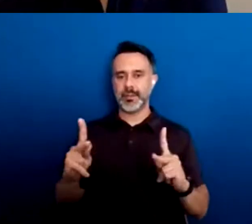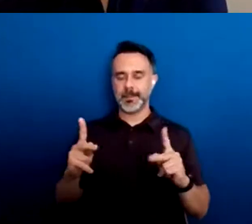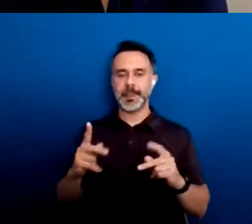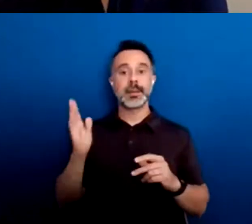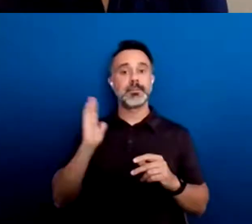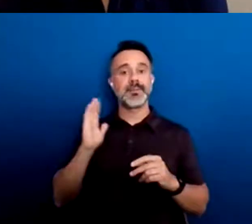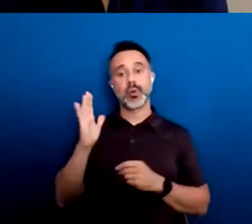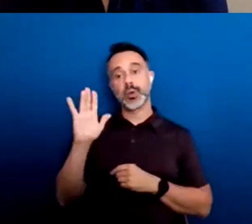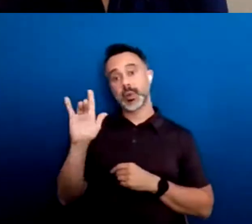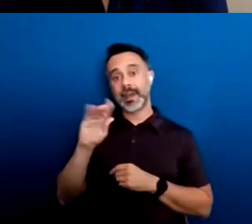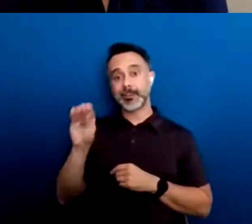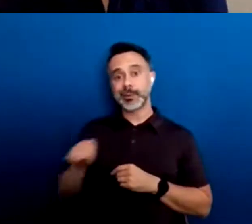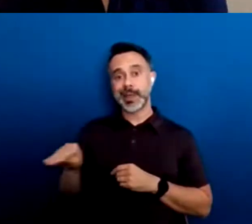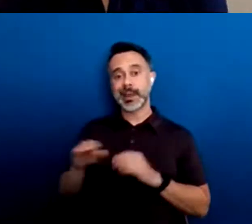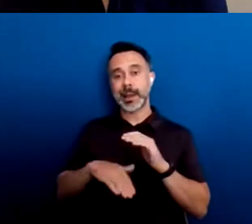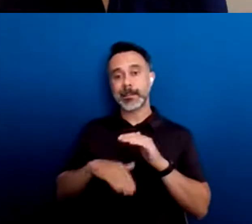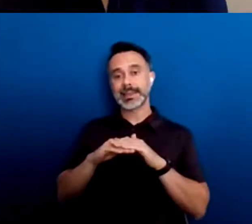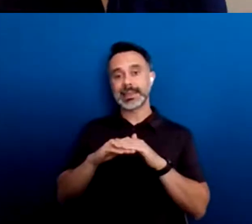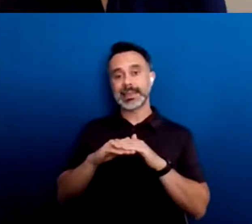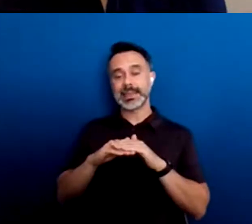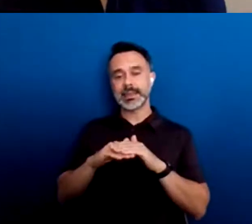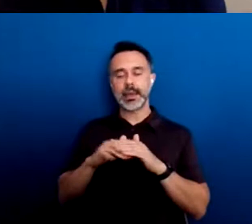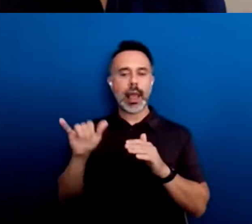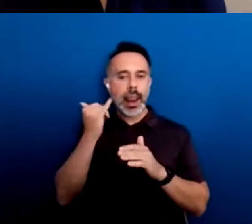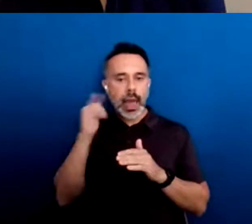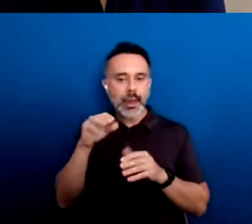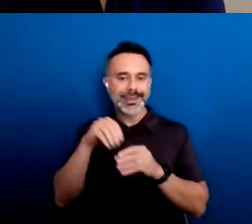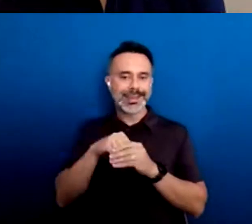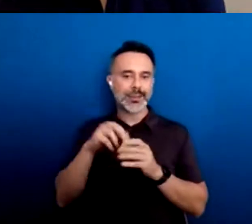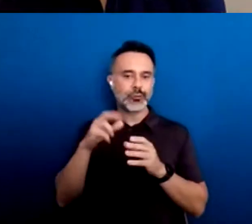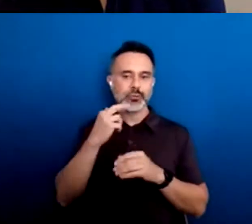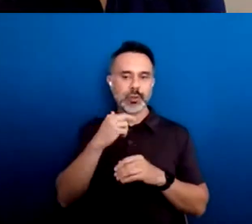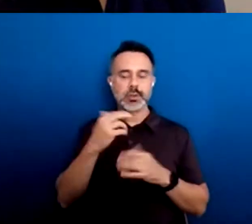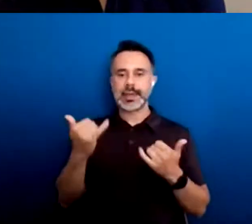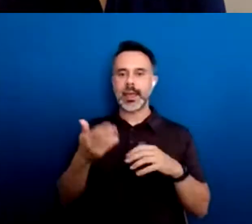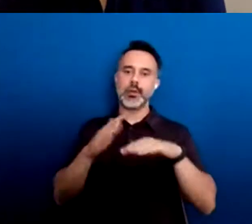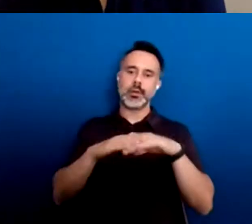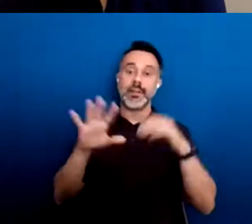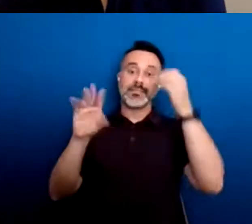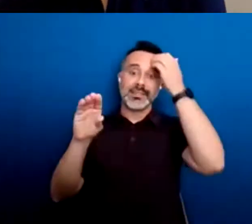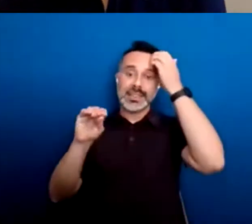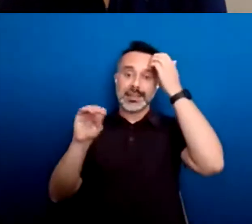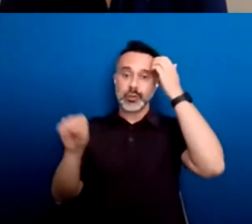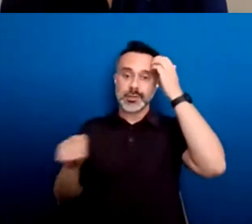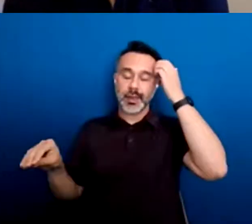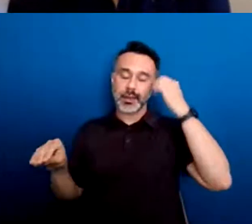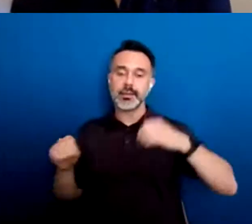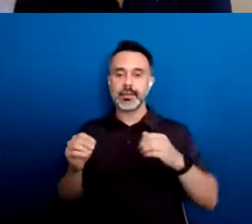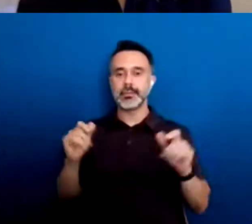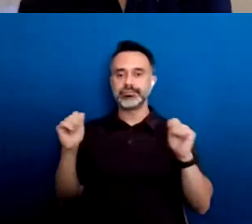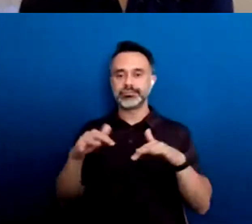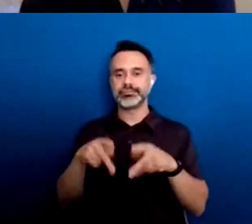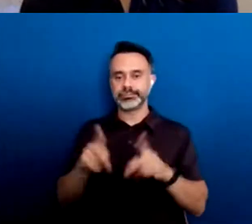25% capacity, for instance, I believe in restaurants, it would move to 50%. And so you would see that across the board for many of the business